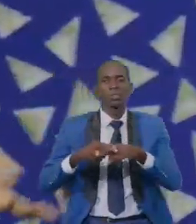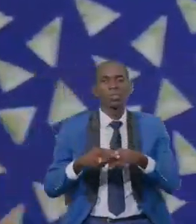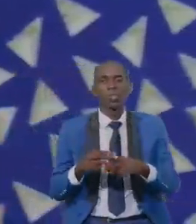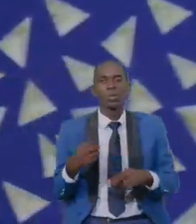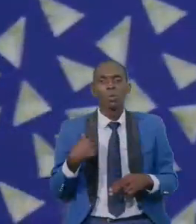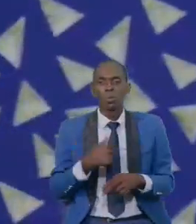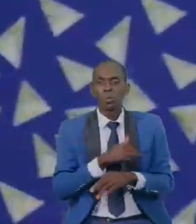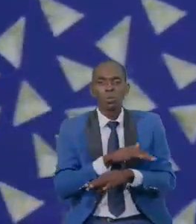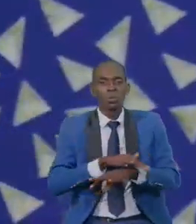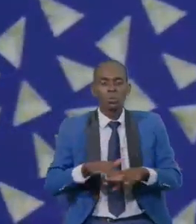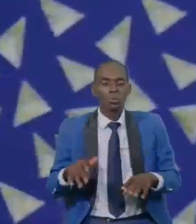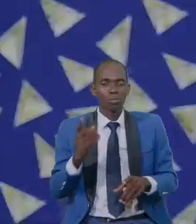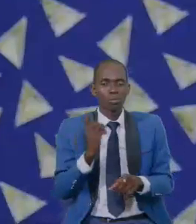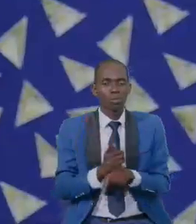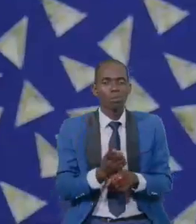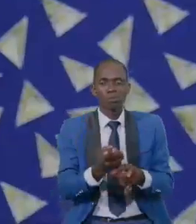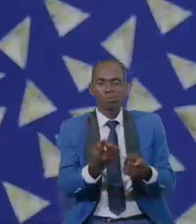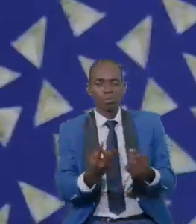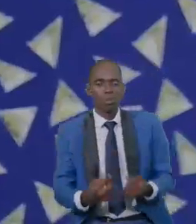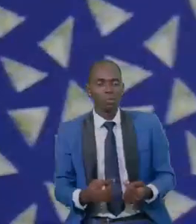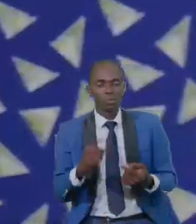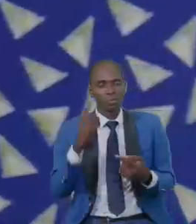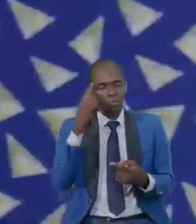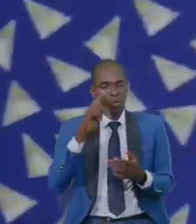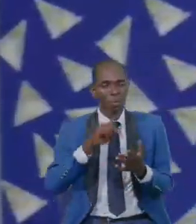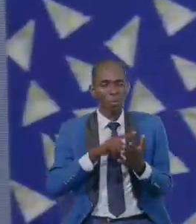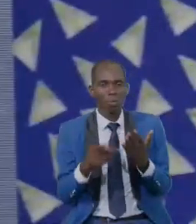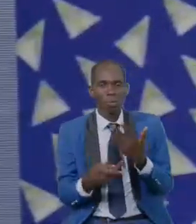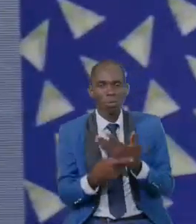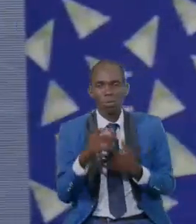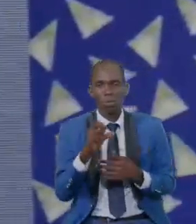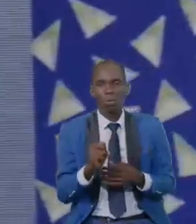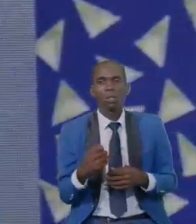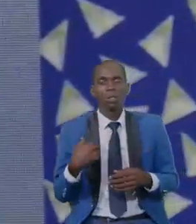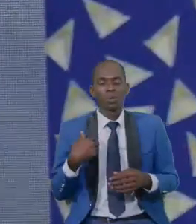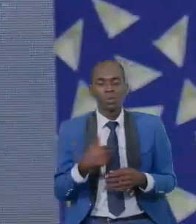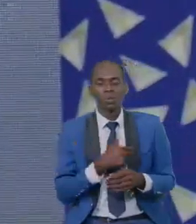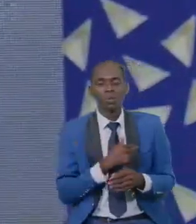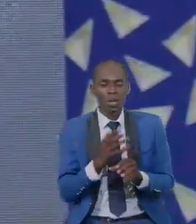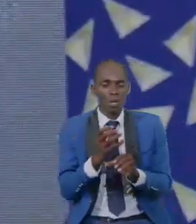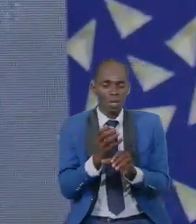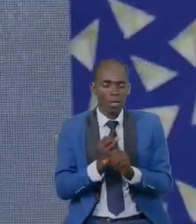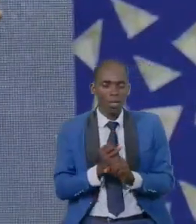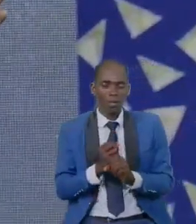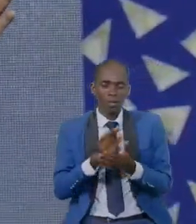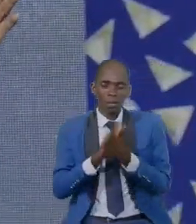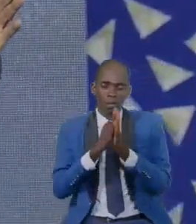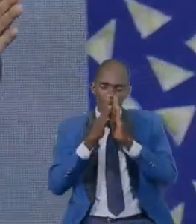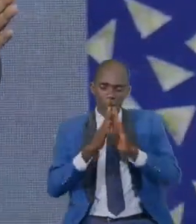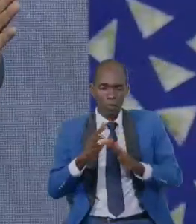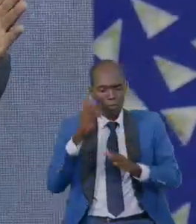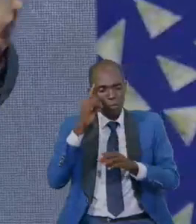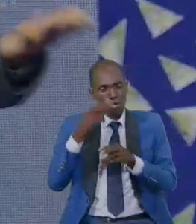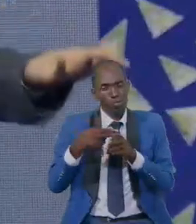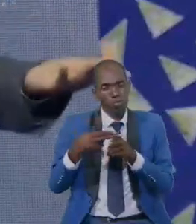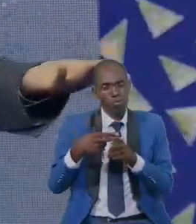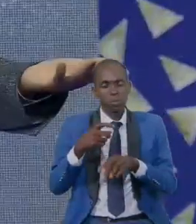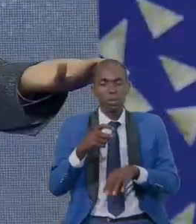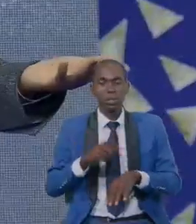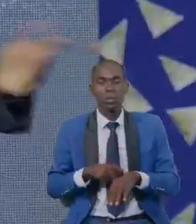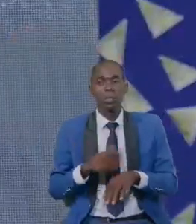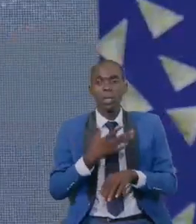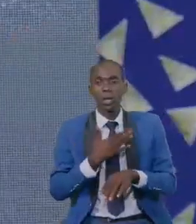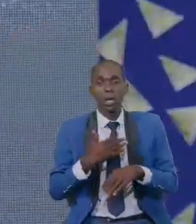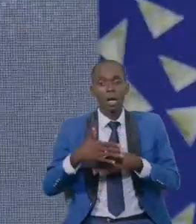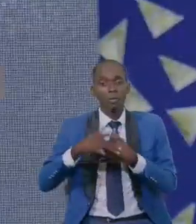come to the crusade and then we have peace temporarily. And then a week after